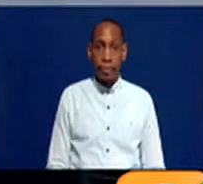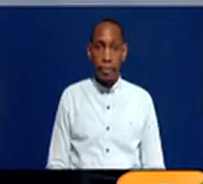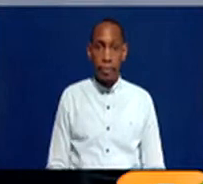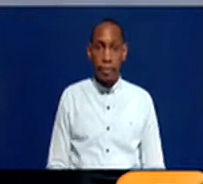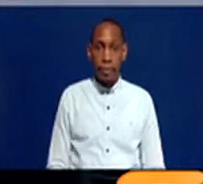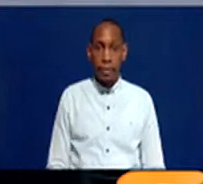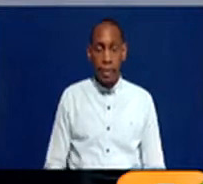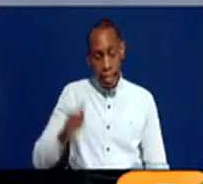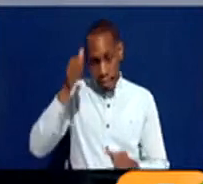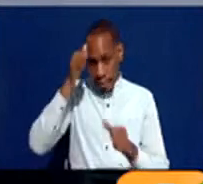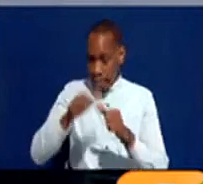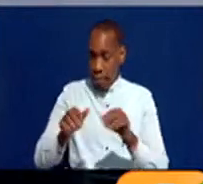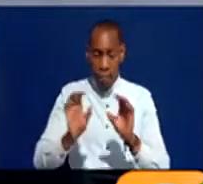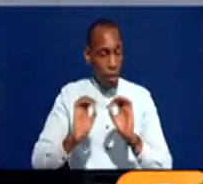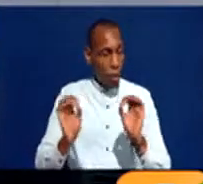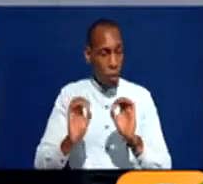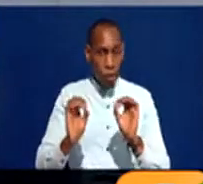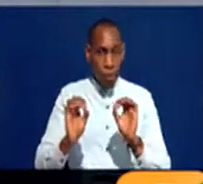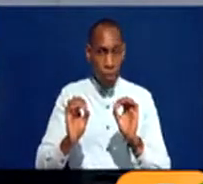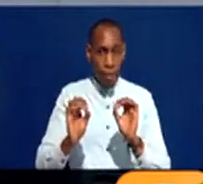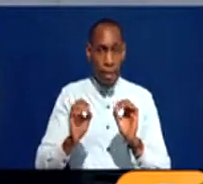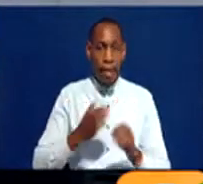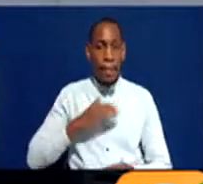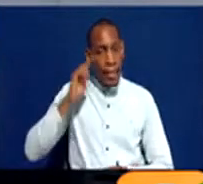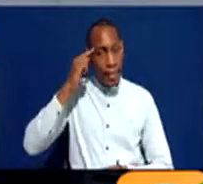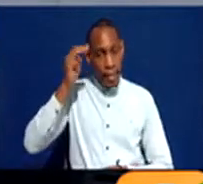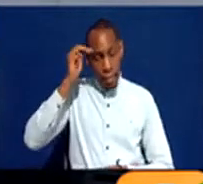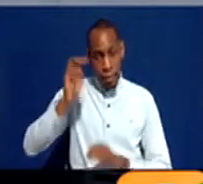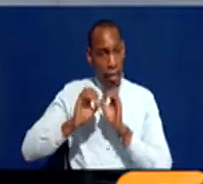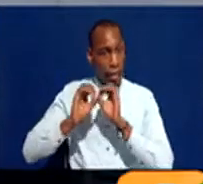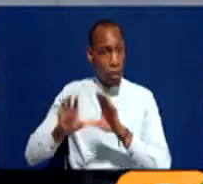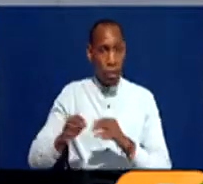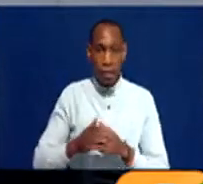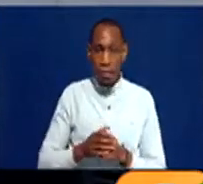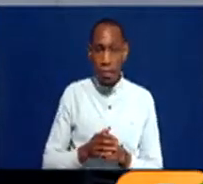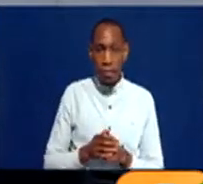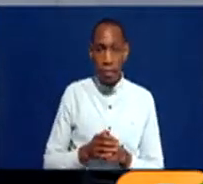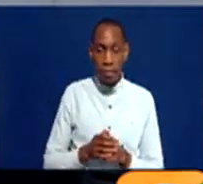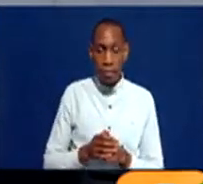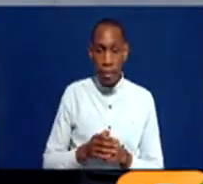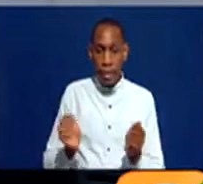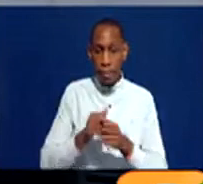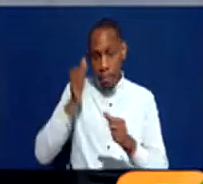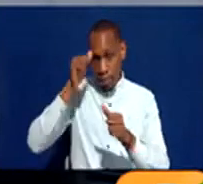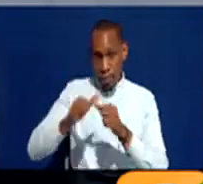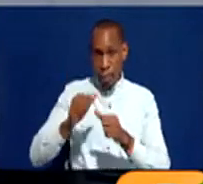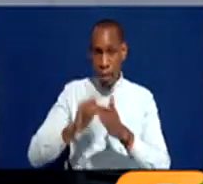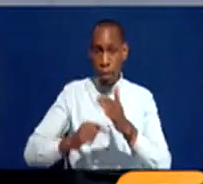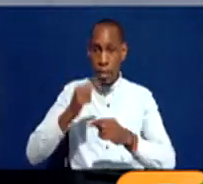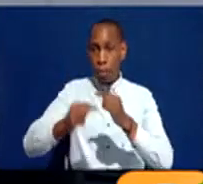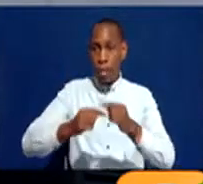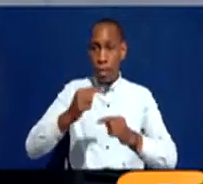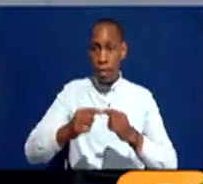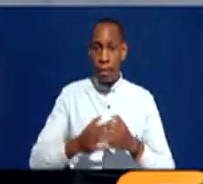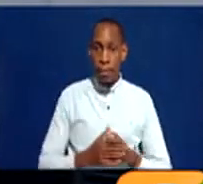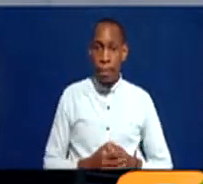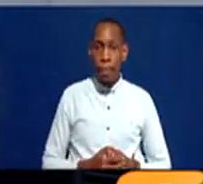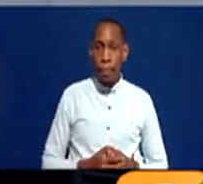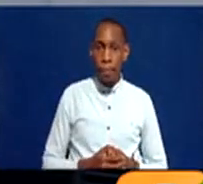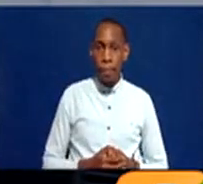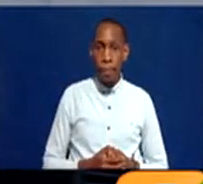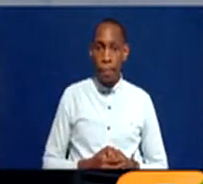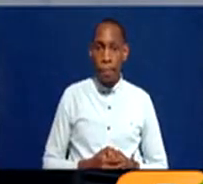I don't remember. I think I lose memory at some point. Siku kumbuka ni nini ilikuwa inaendelea.